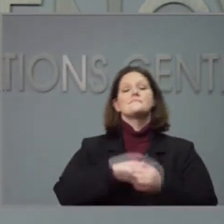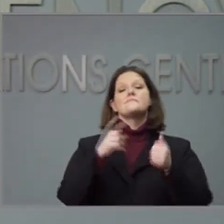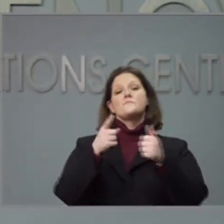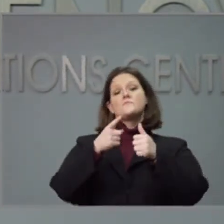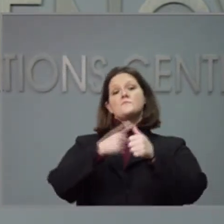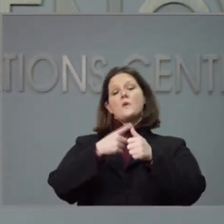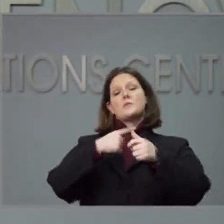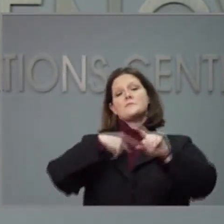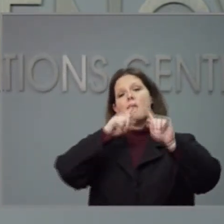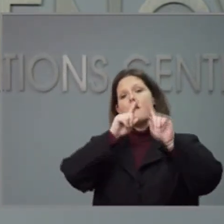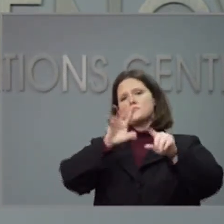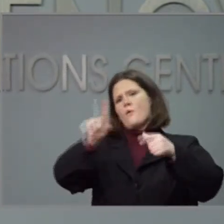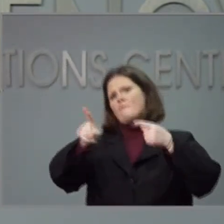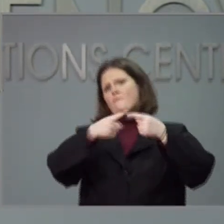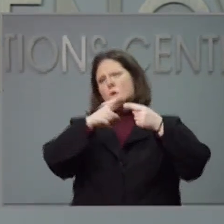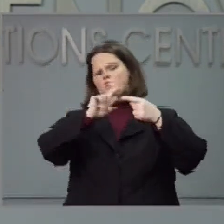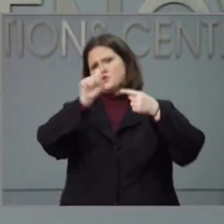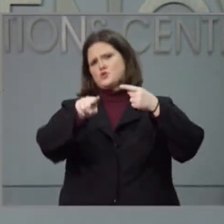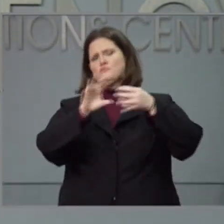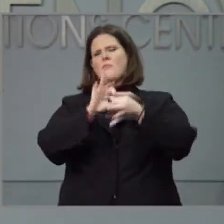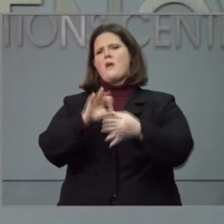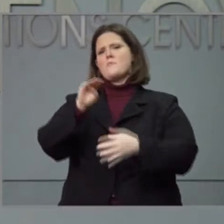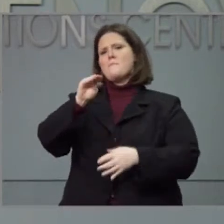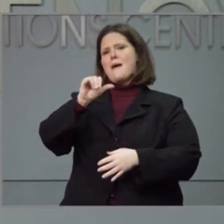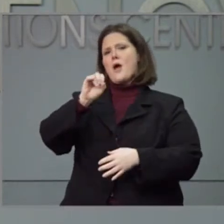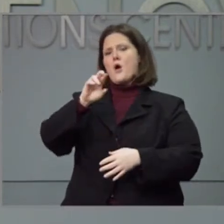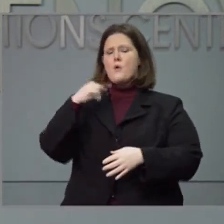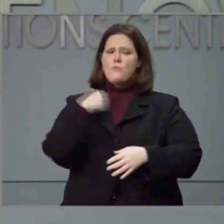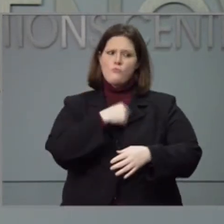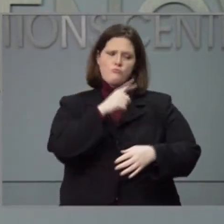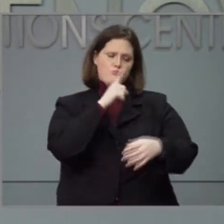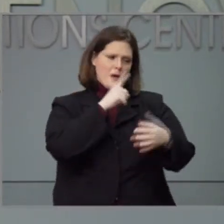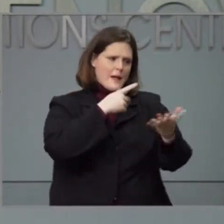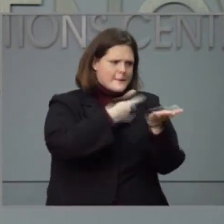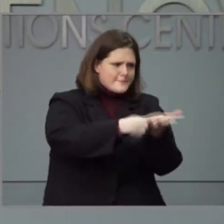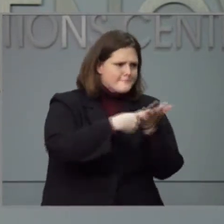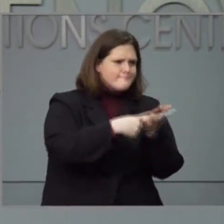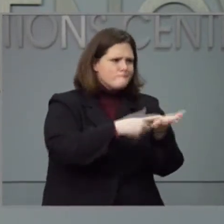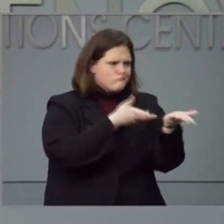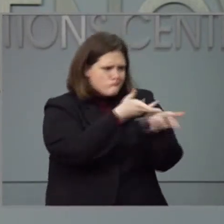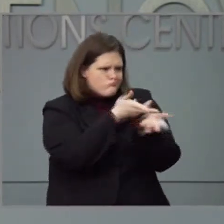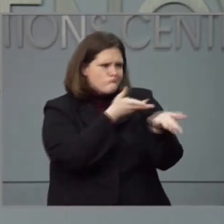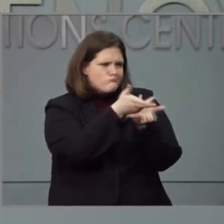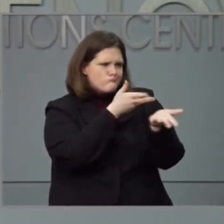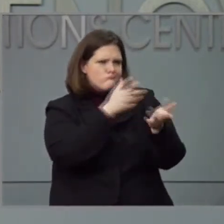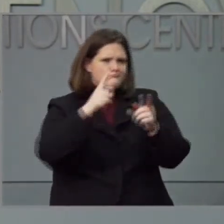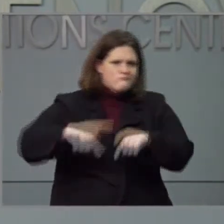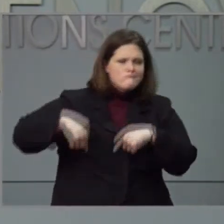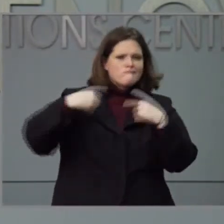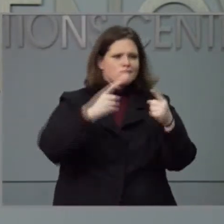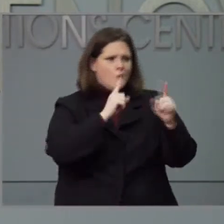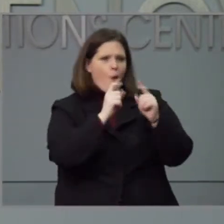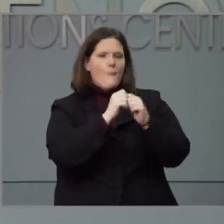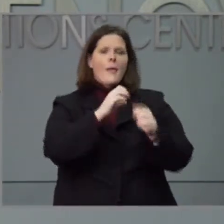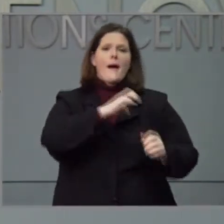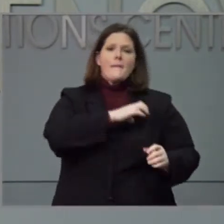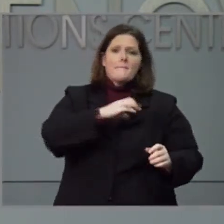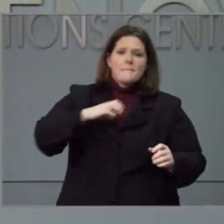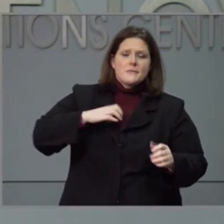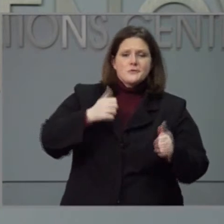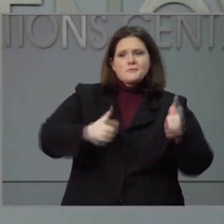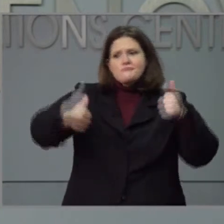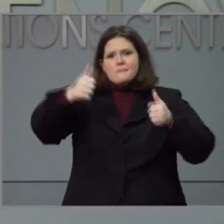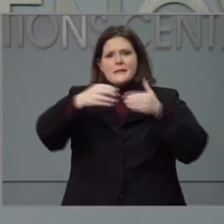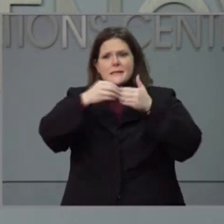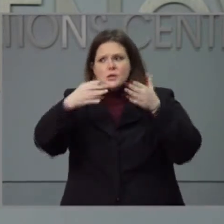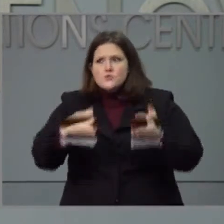time fighting COVID with our county and municipal leaders, whether it's our county commissioners, county managers,